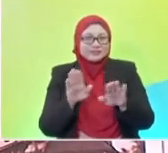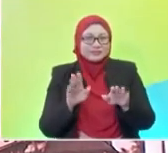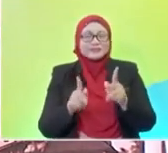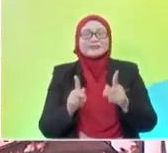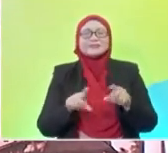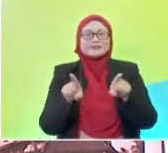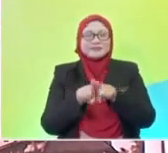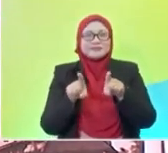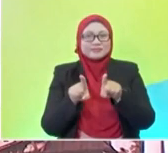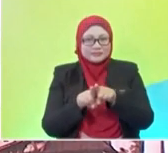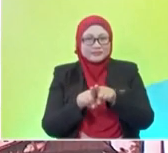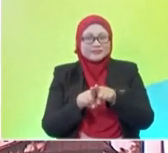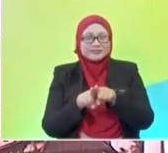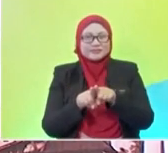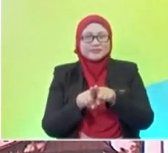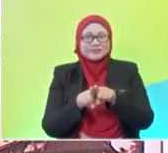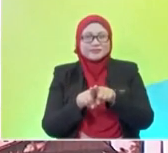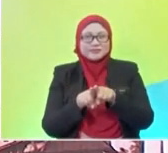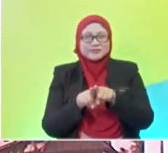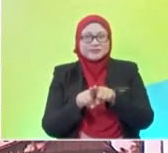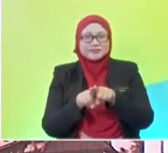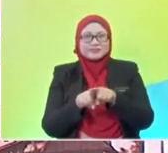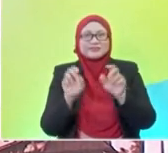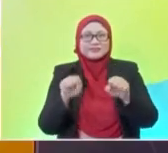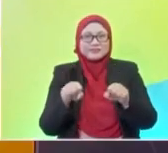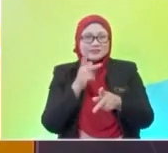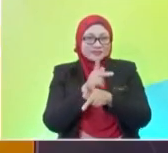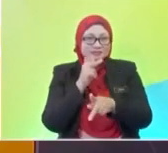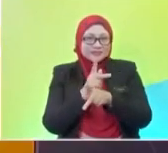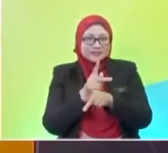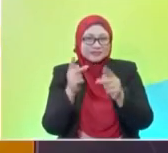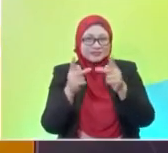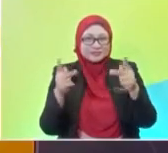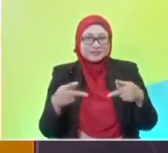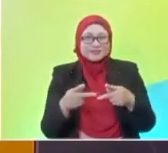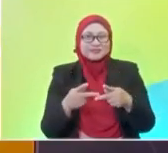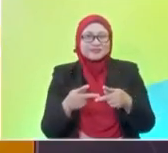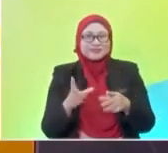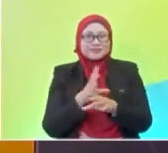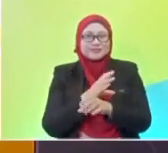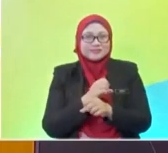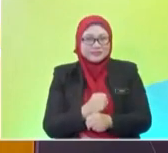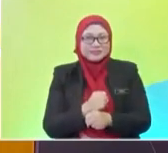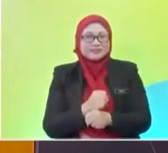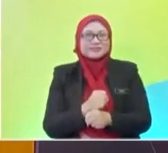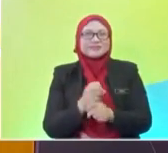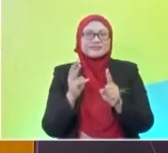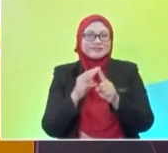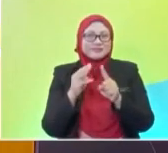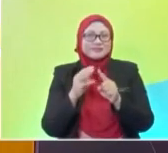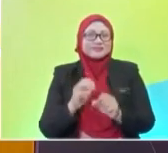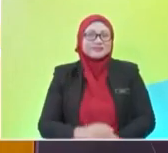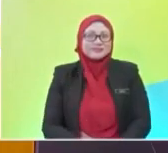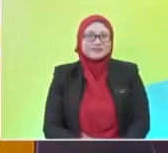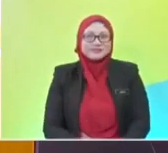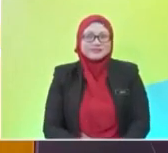same, then either me or Chris can keep the card lah. Can keep the card. Can so keep we the get card. The point. Yes, so you get a point. Okay, so just to repeat